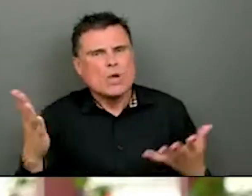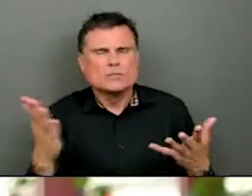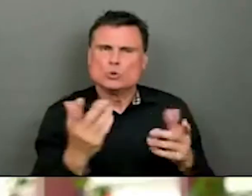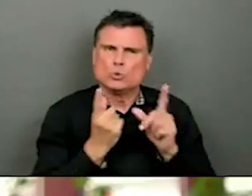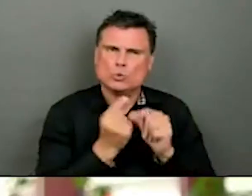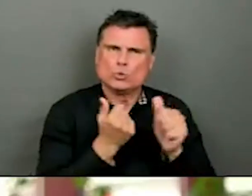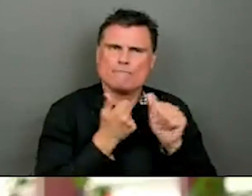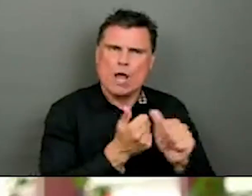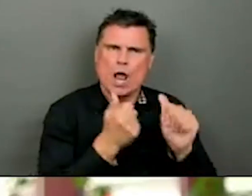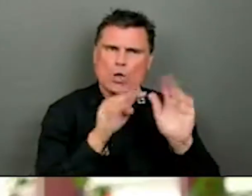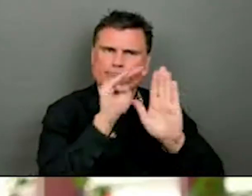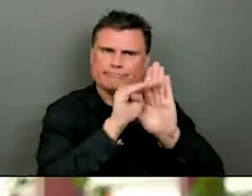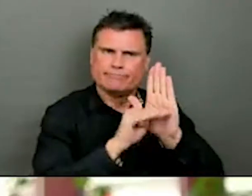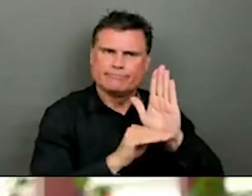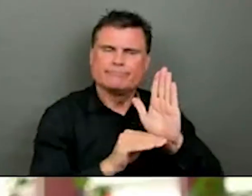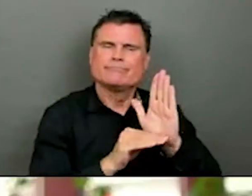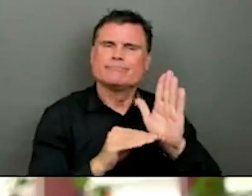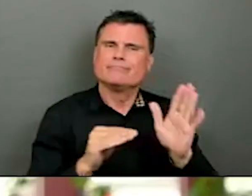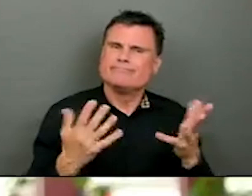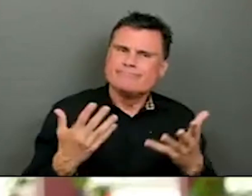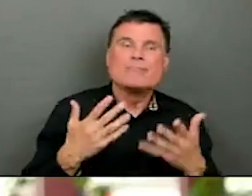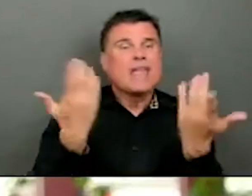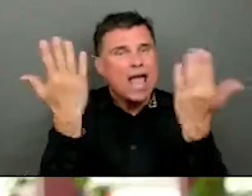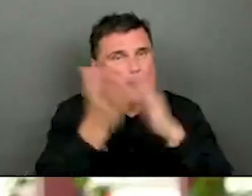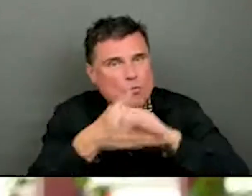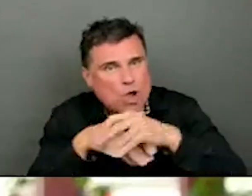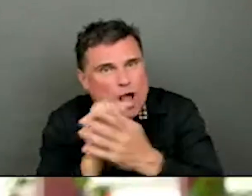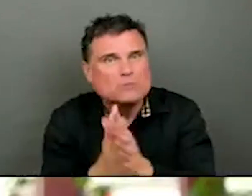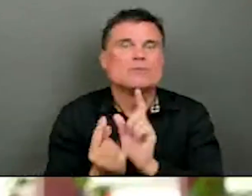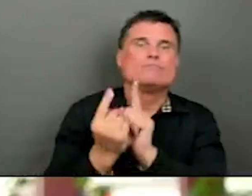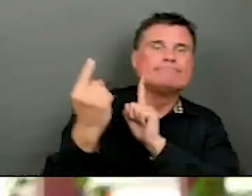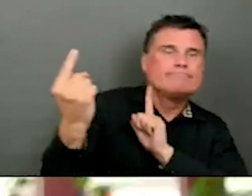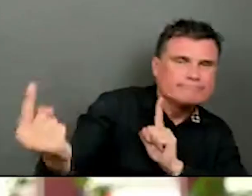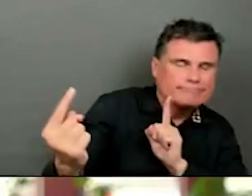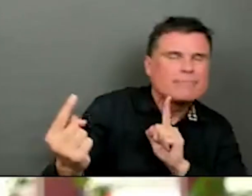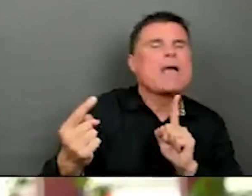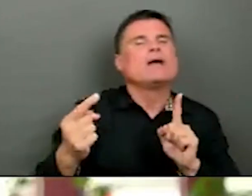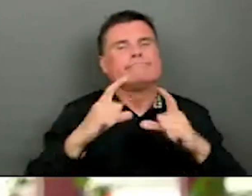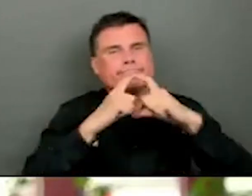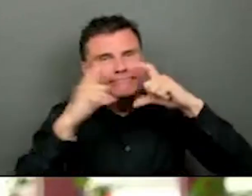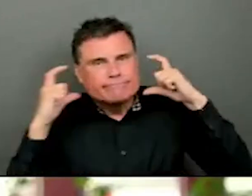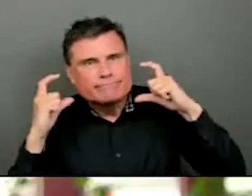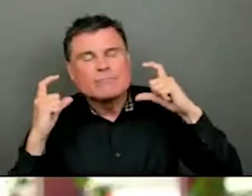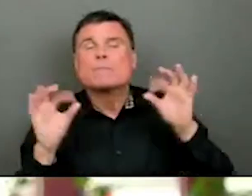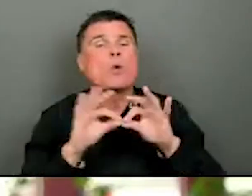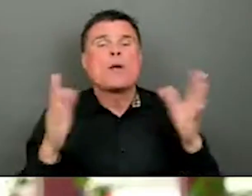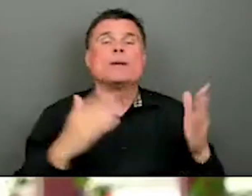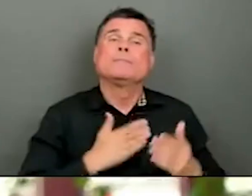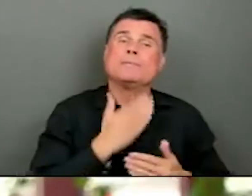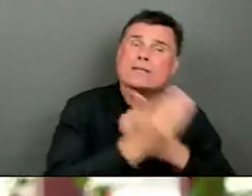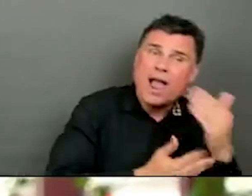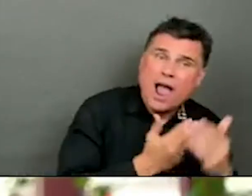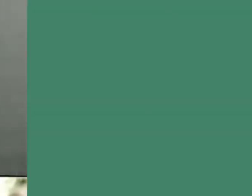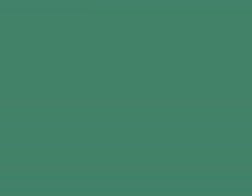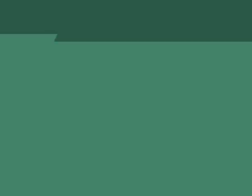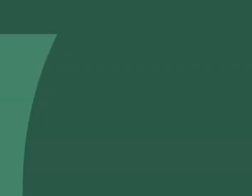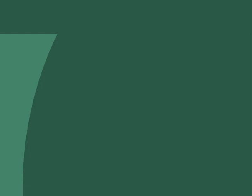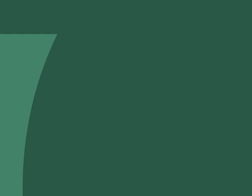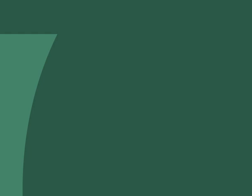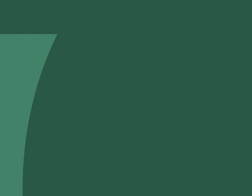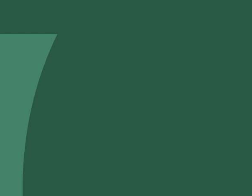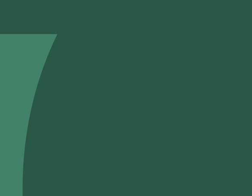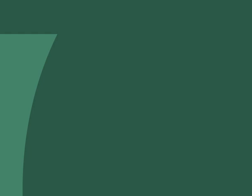the last number of months. And of course, let's always remember to be kind and to be calm and to stay safe.